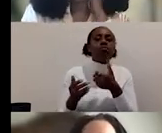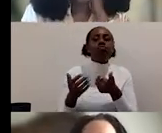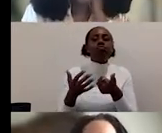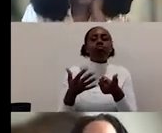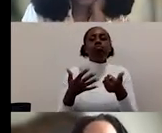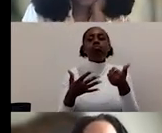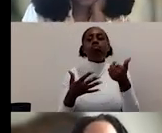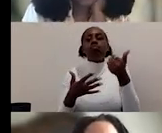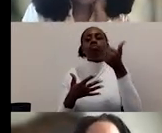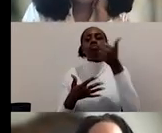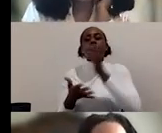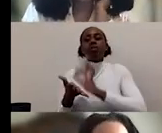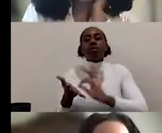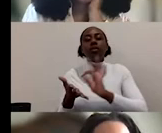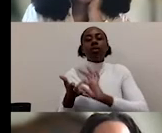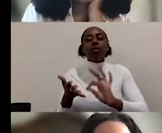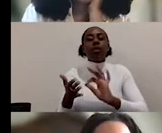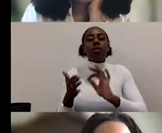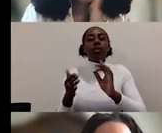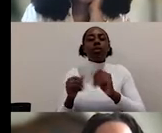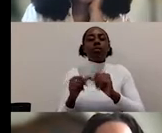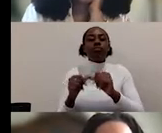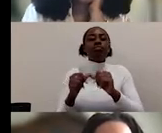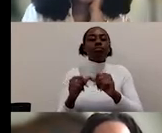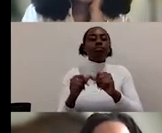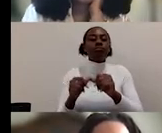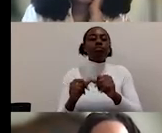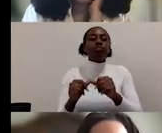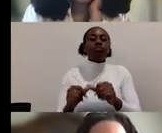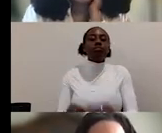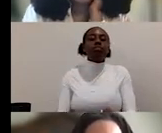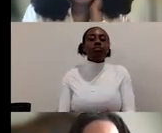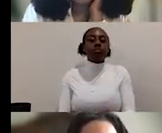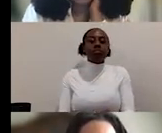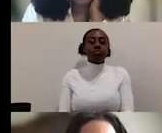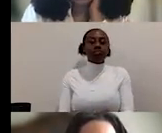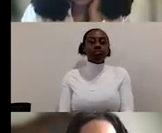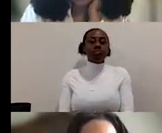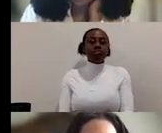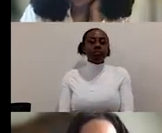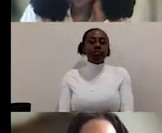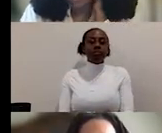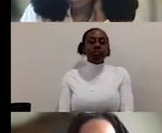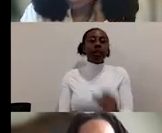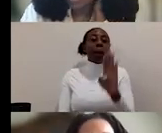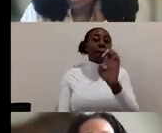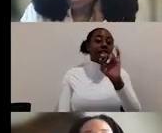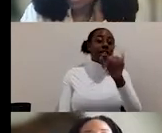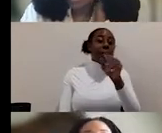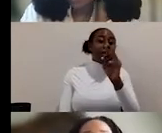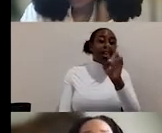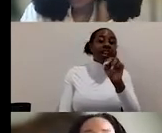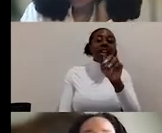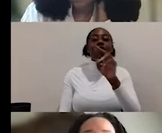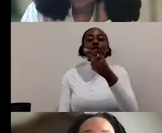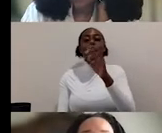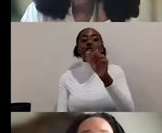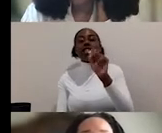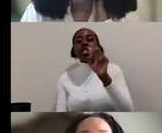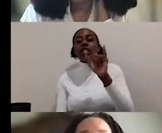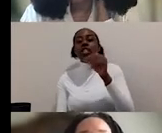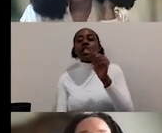slide. Still Benjamin, but Gretchen, you're in there too. All right, next